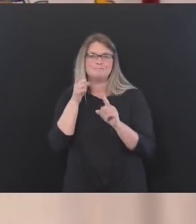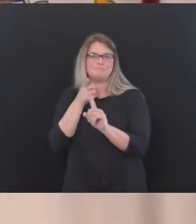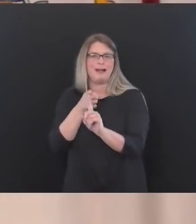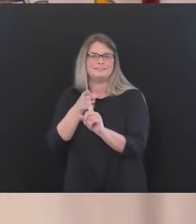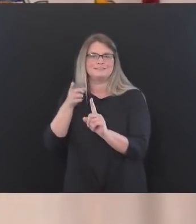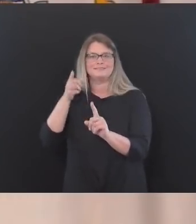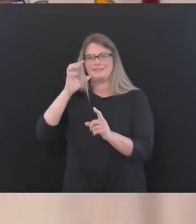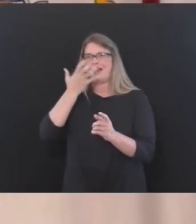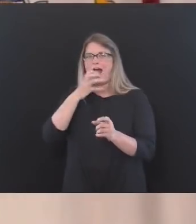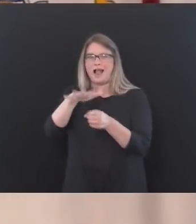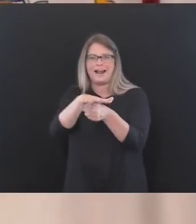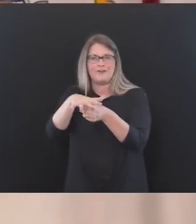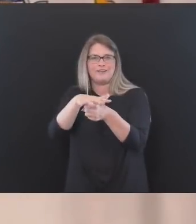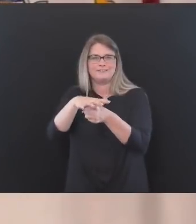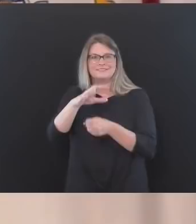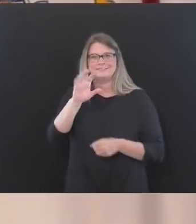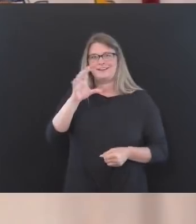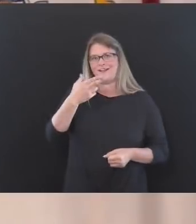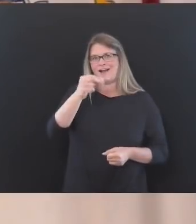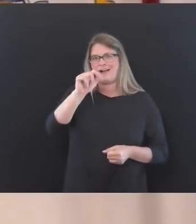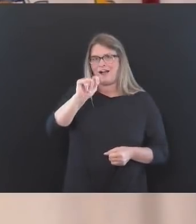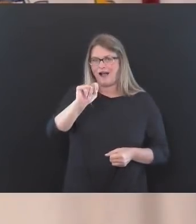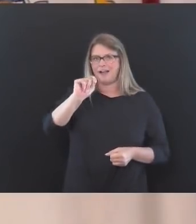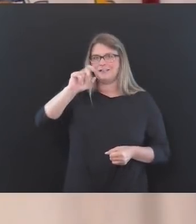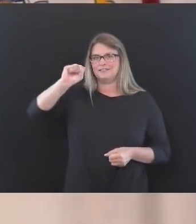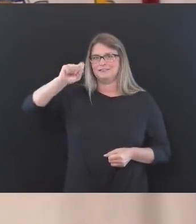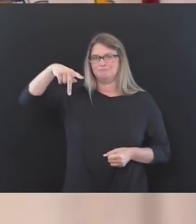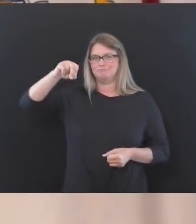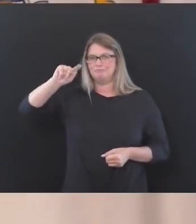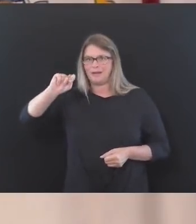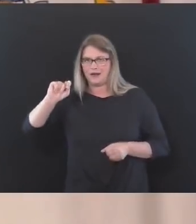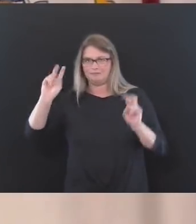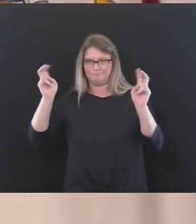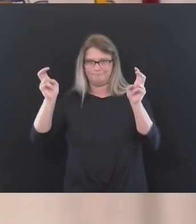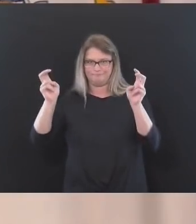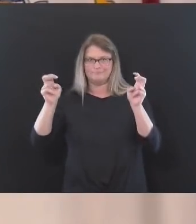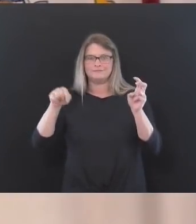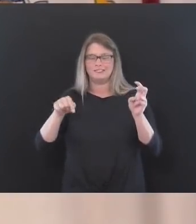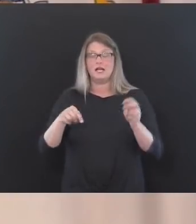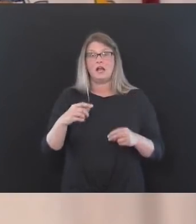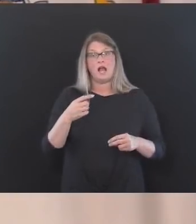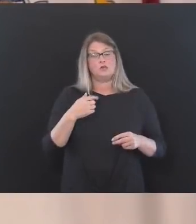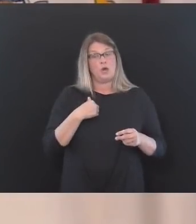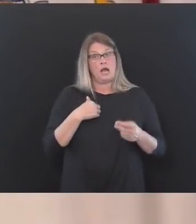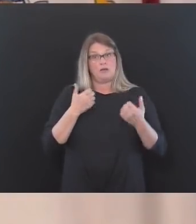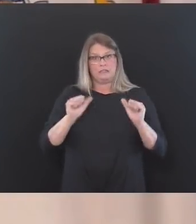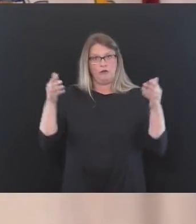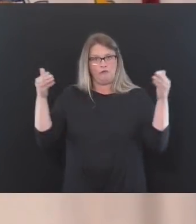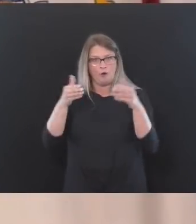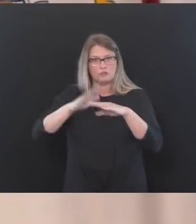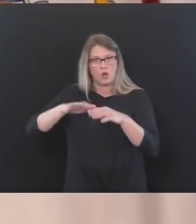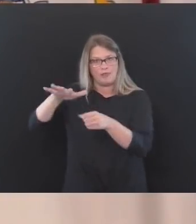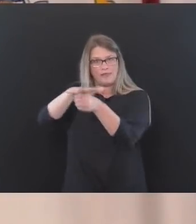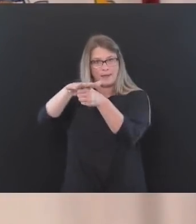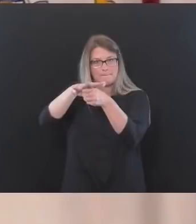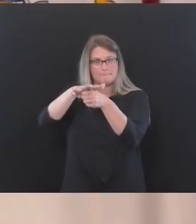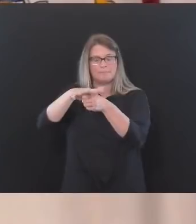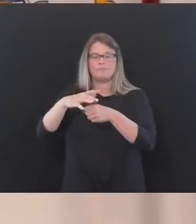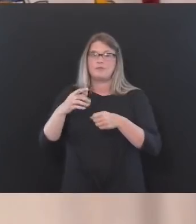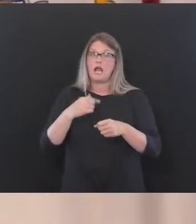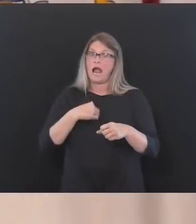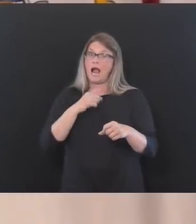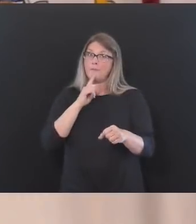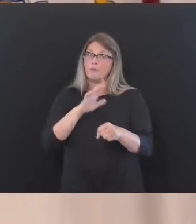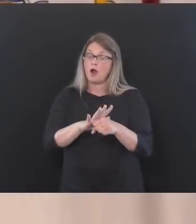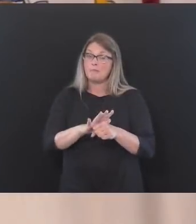right dead on top of this, and that's what we're trying to do. I will promise you that